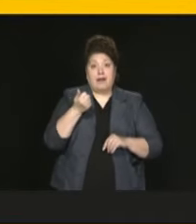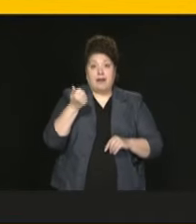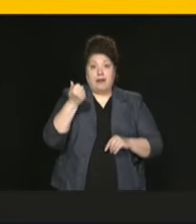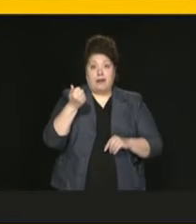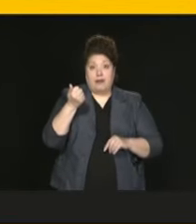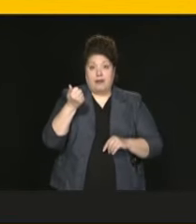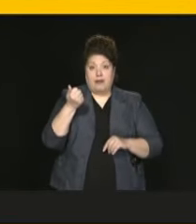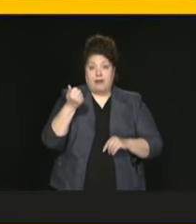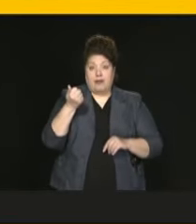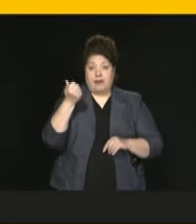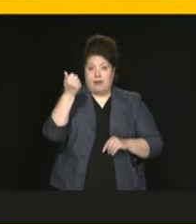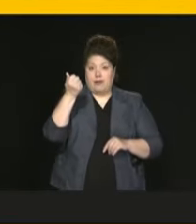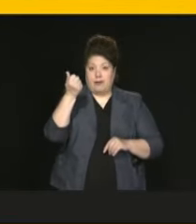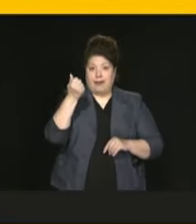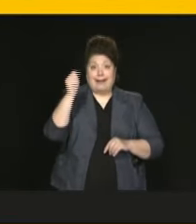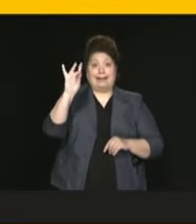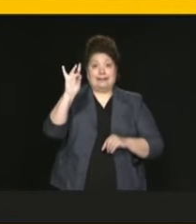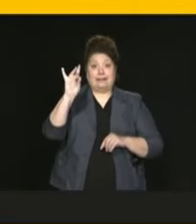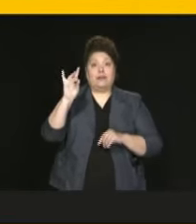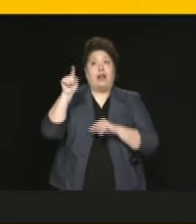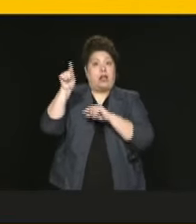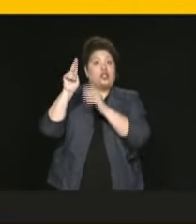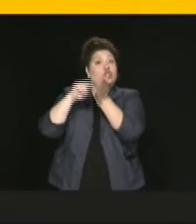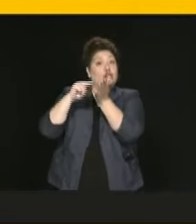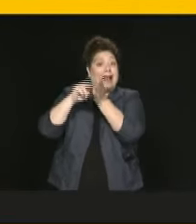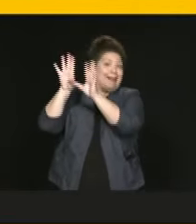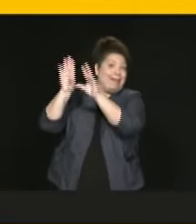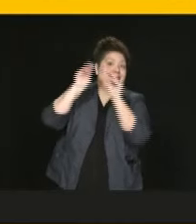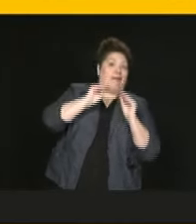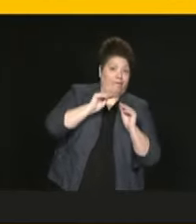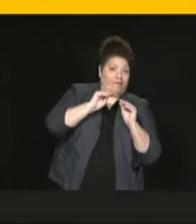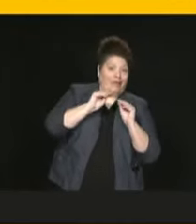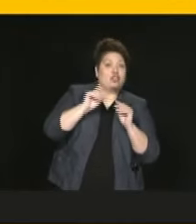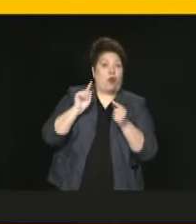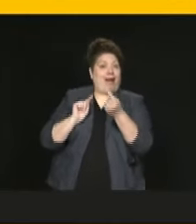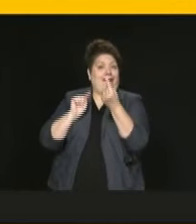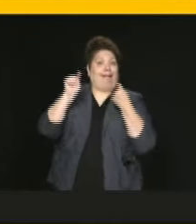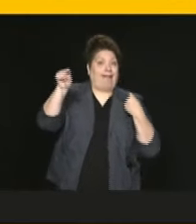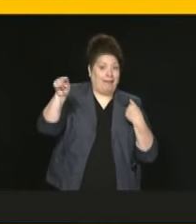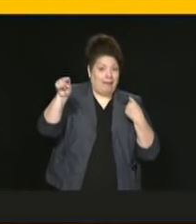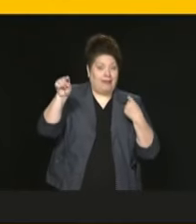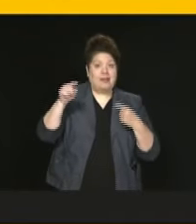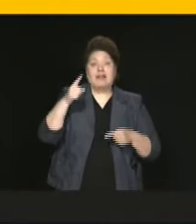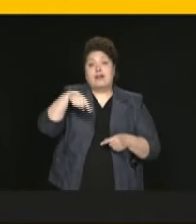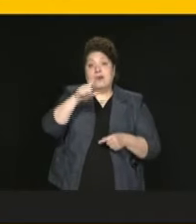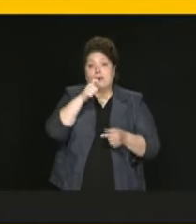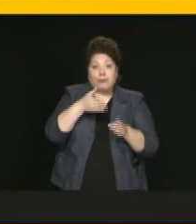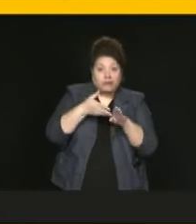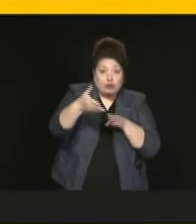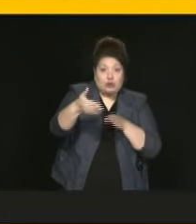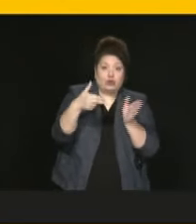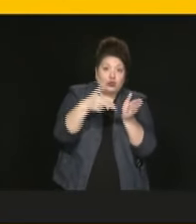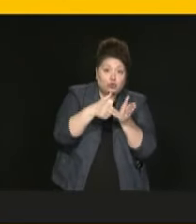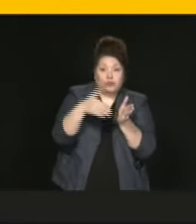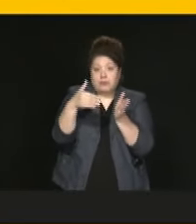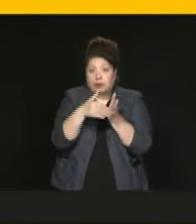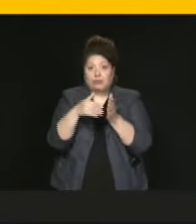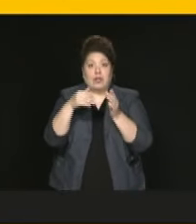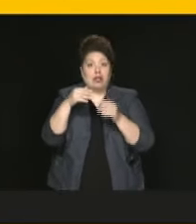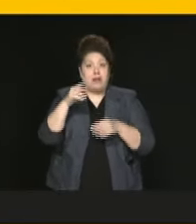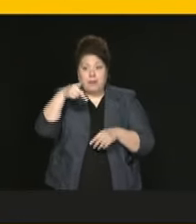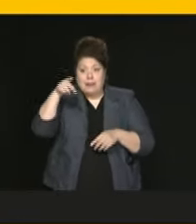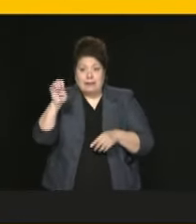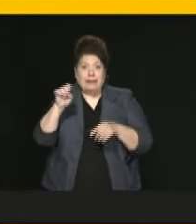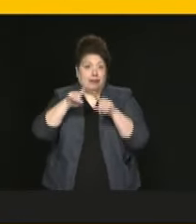These charters ensure that healthcare and infrastructure professionals, medical supplies and equipment required to maintain critical infrastructure such as